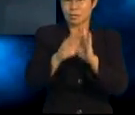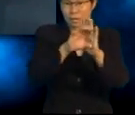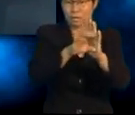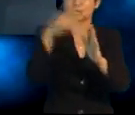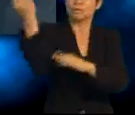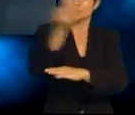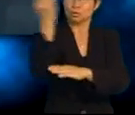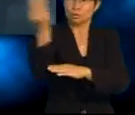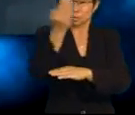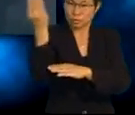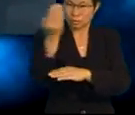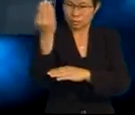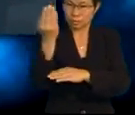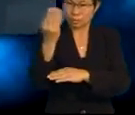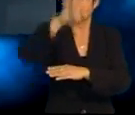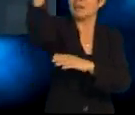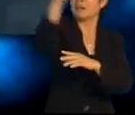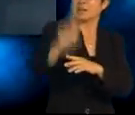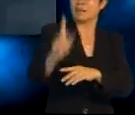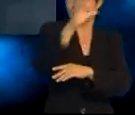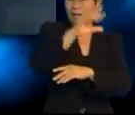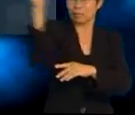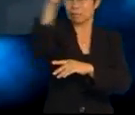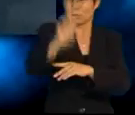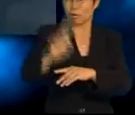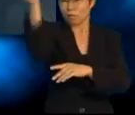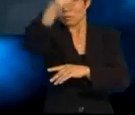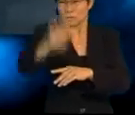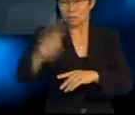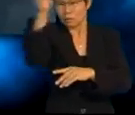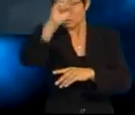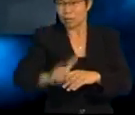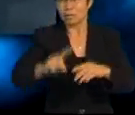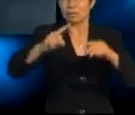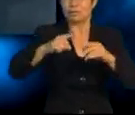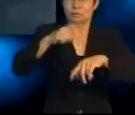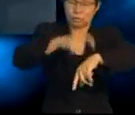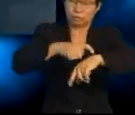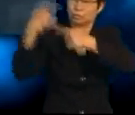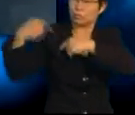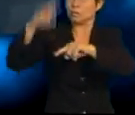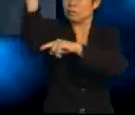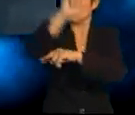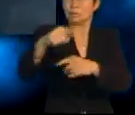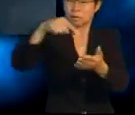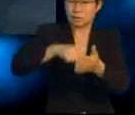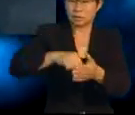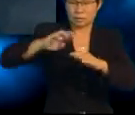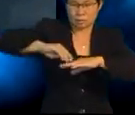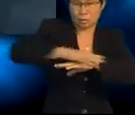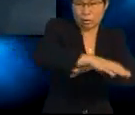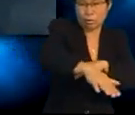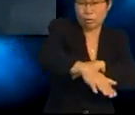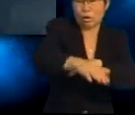Usually, flashes of lightning can be seen before and during thunderstorms. This is caused by